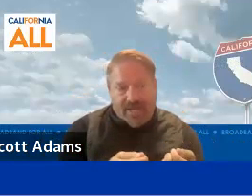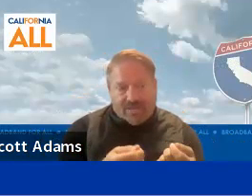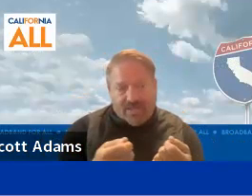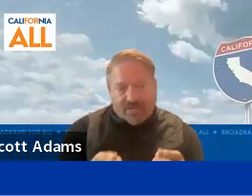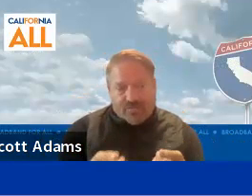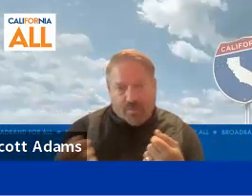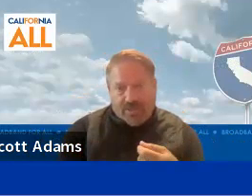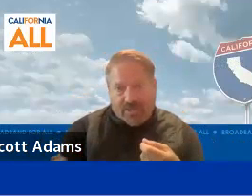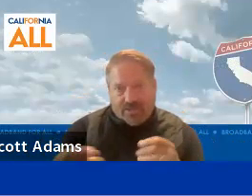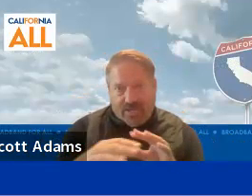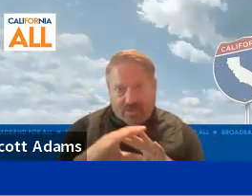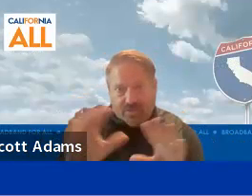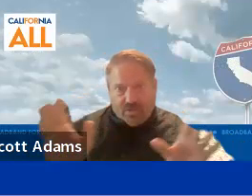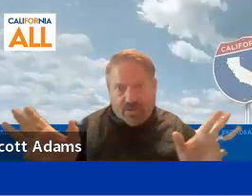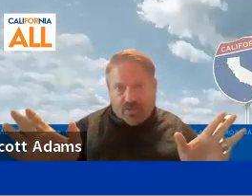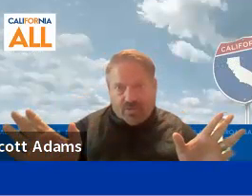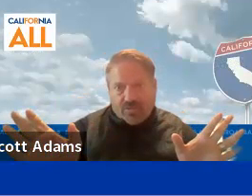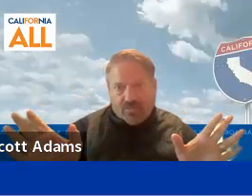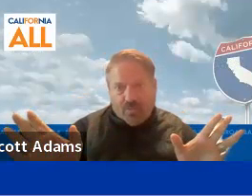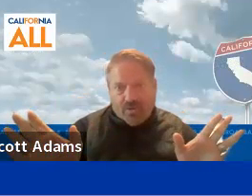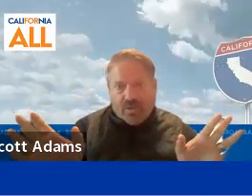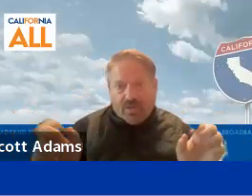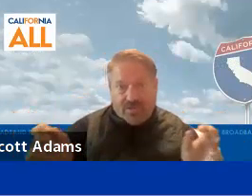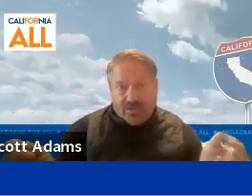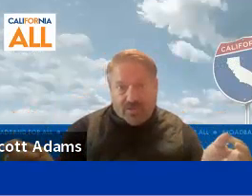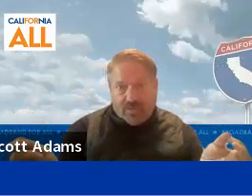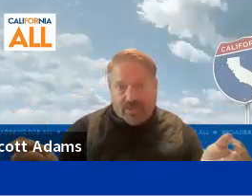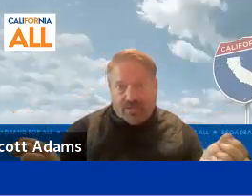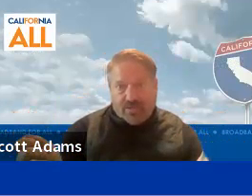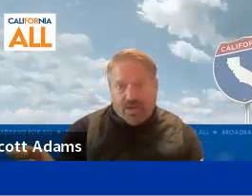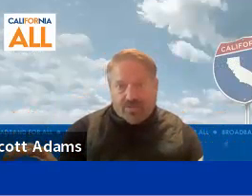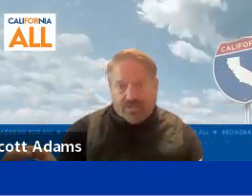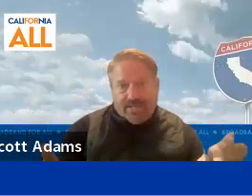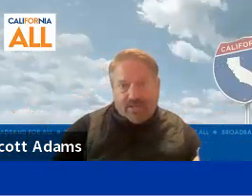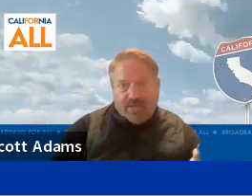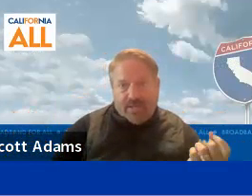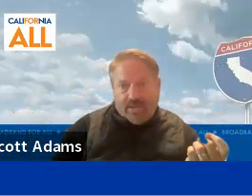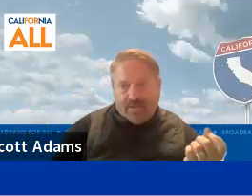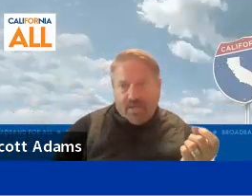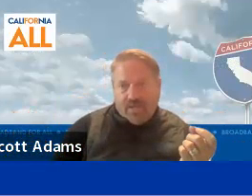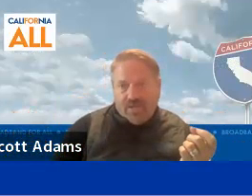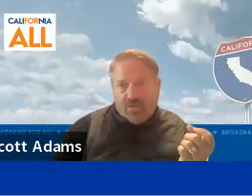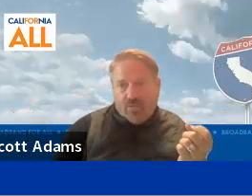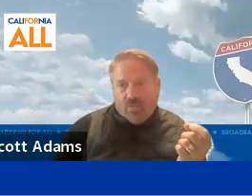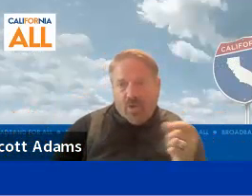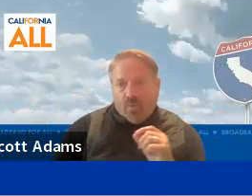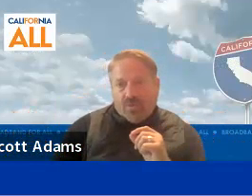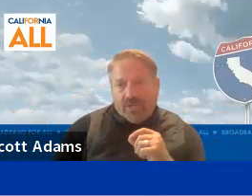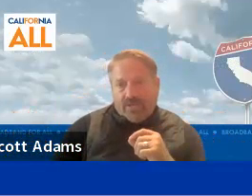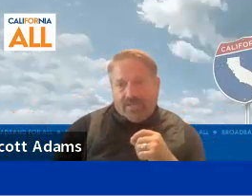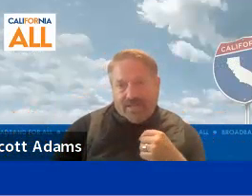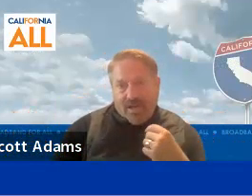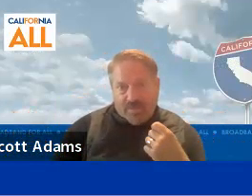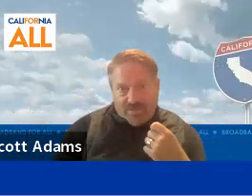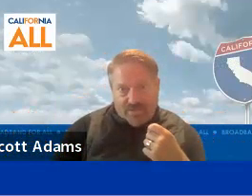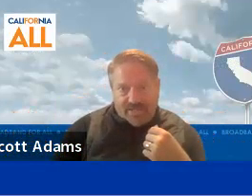that access, affordability, and adoption are critical for digital equity throughout the state. And what we